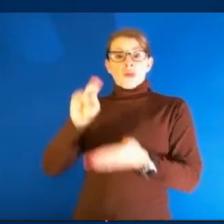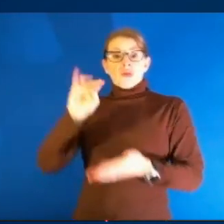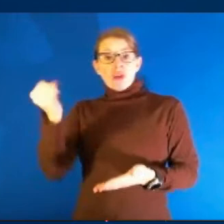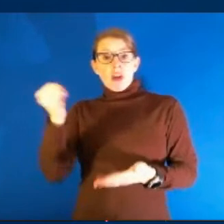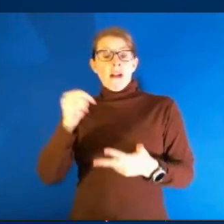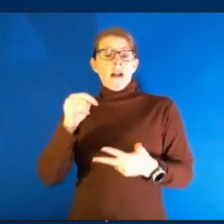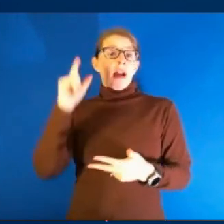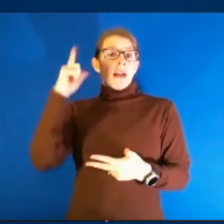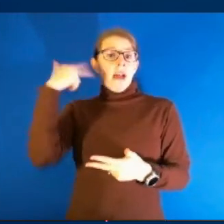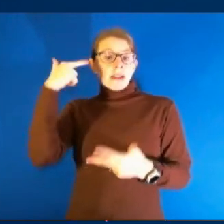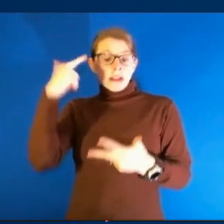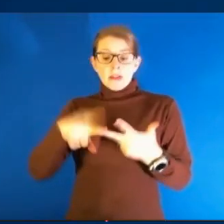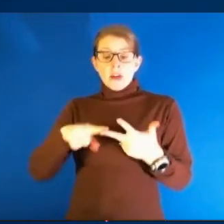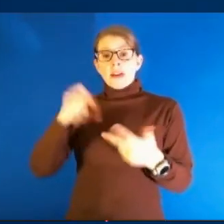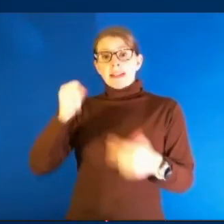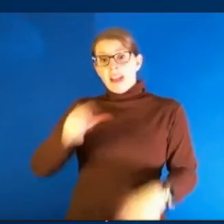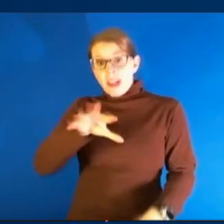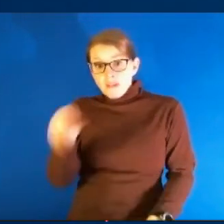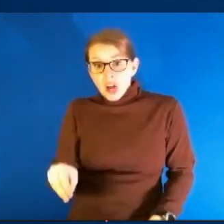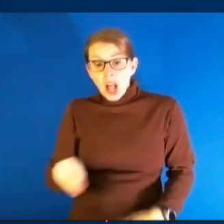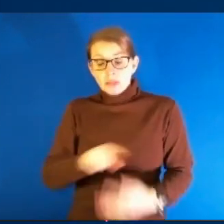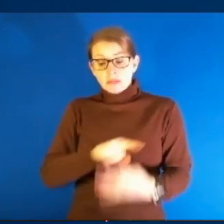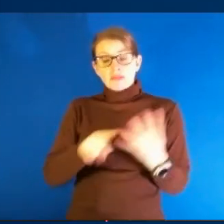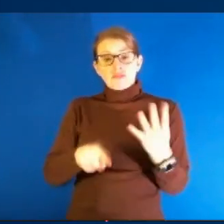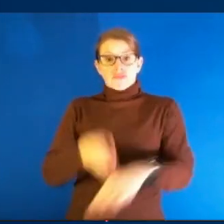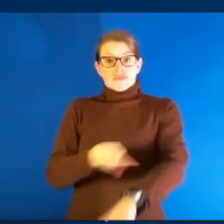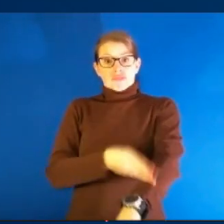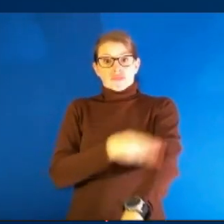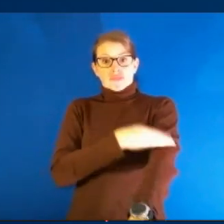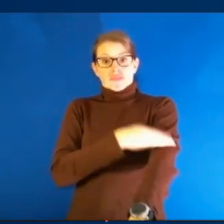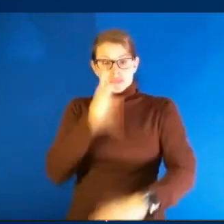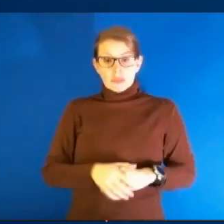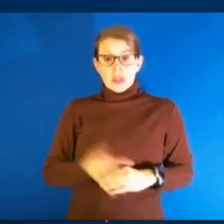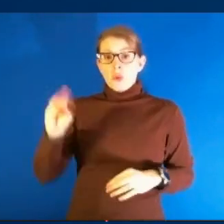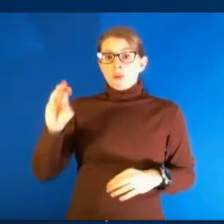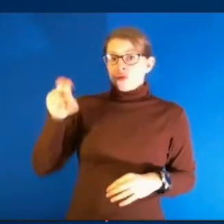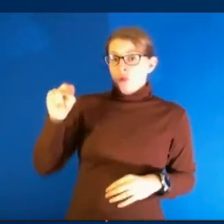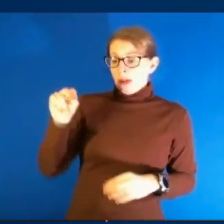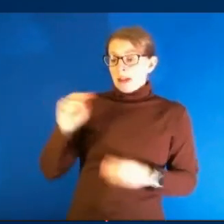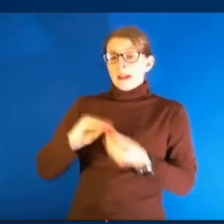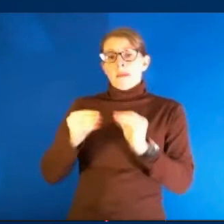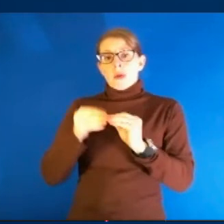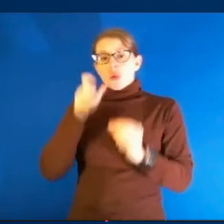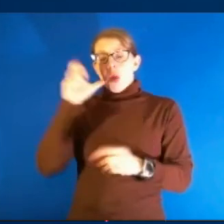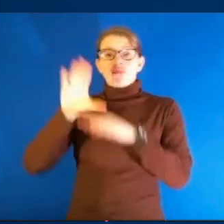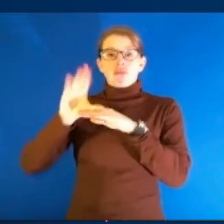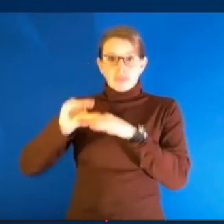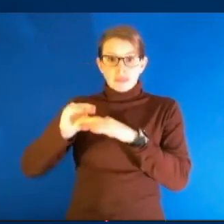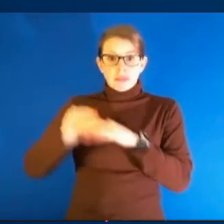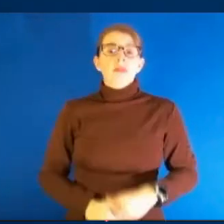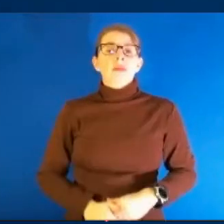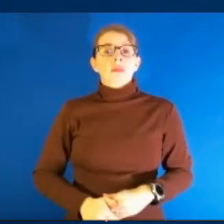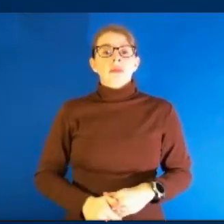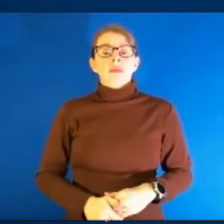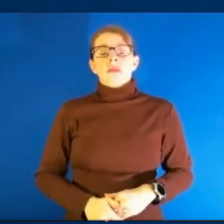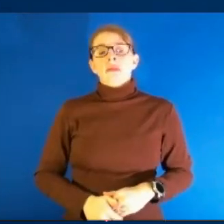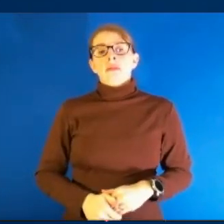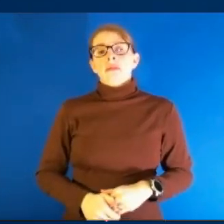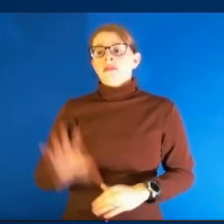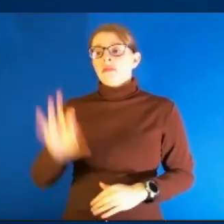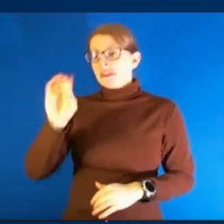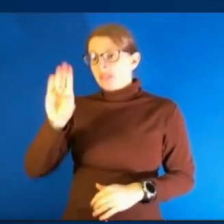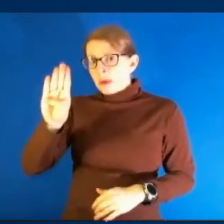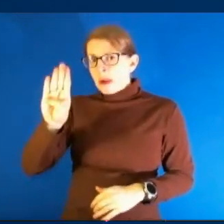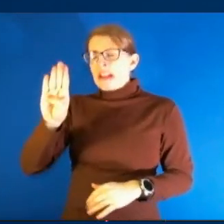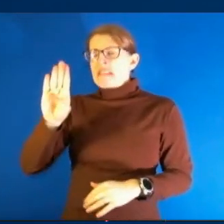Africa, is they're going to continue to get better. I do think the Omicron numbers are going to drop. I think it's going to take, you know, probably most of February to really get us